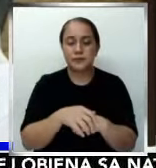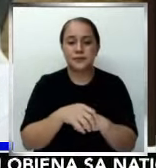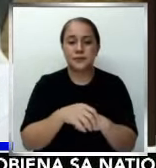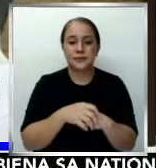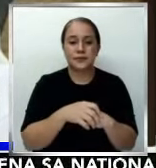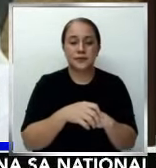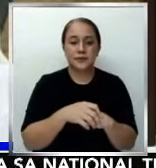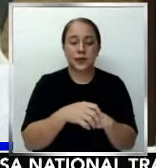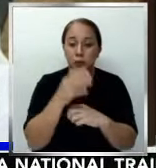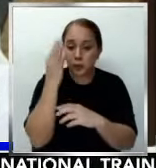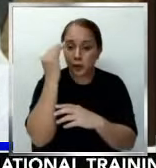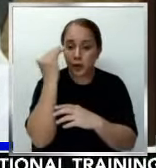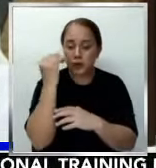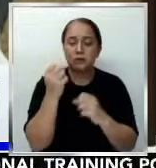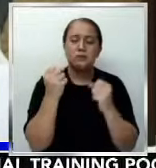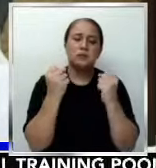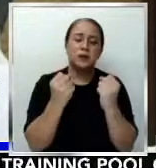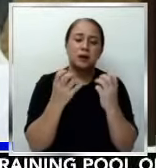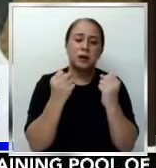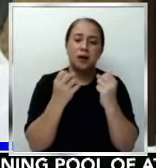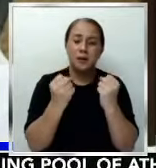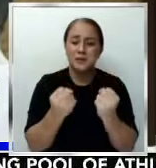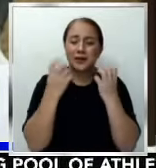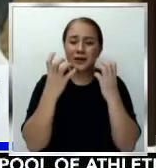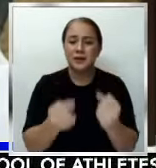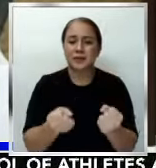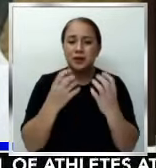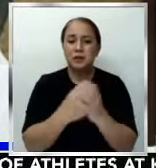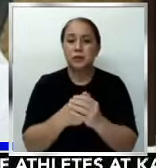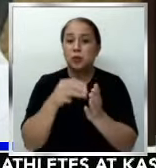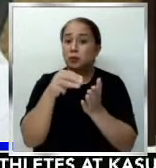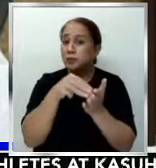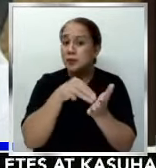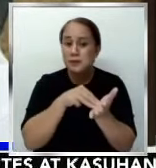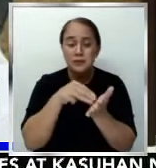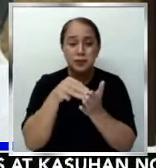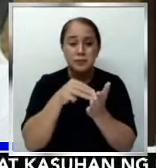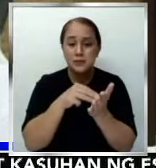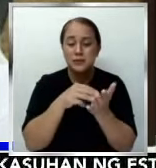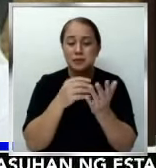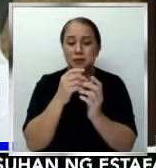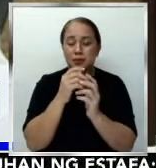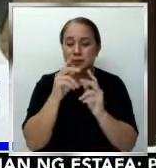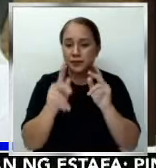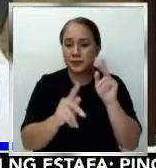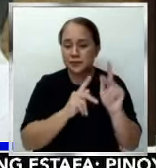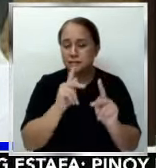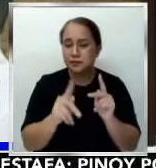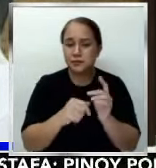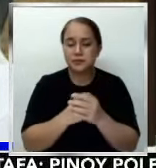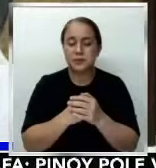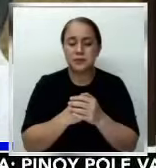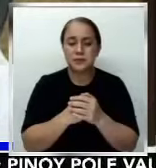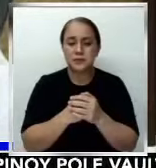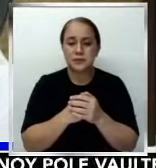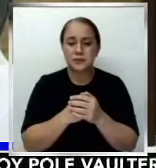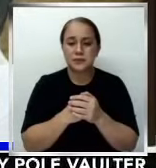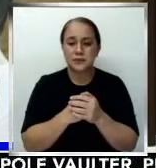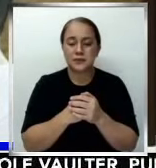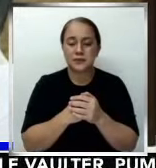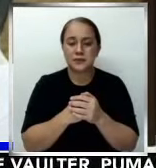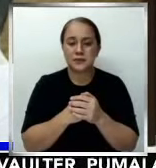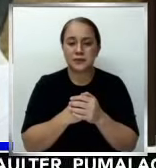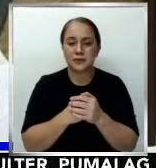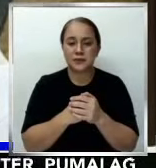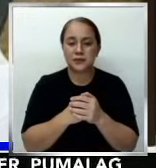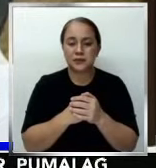Because marami yan sila. There are millions of devotees there. And you cannot